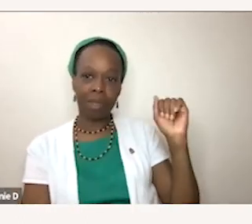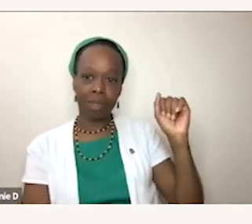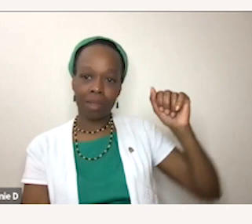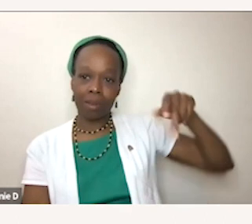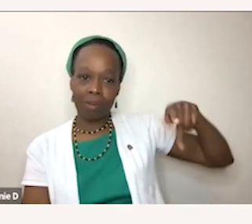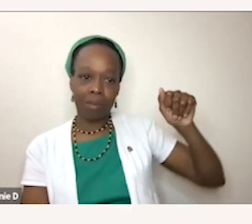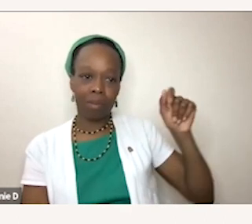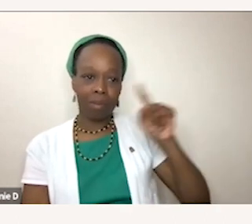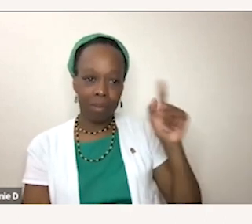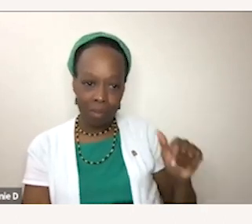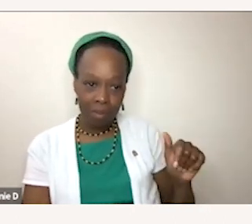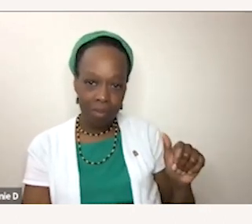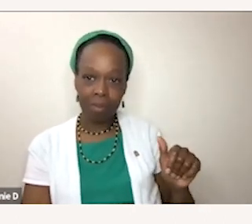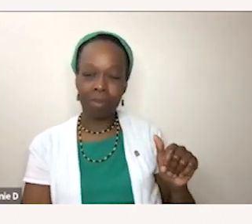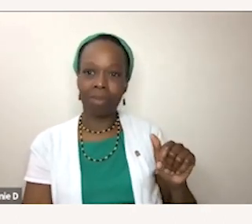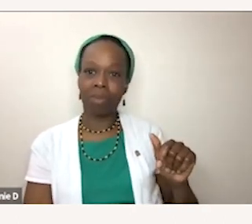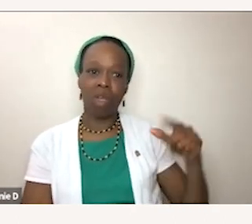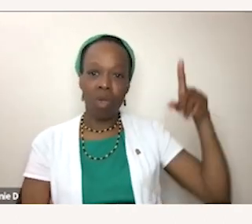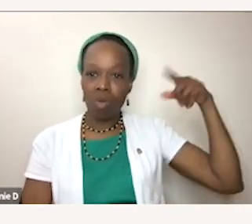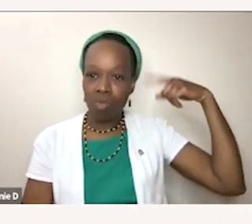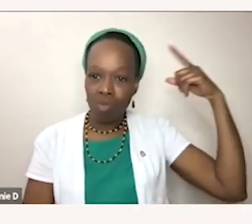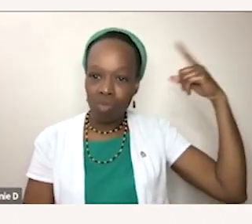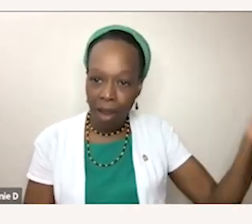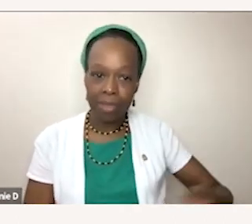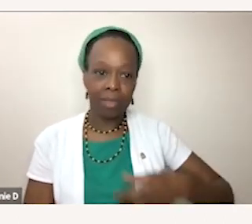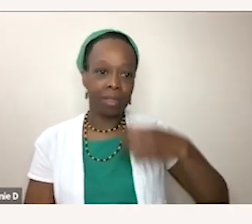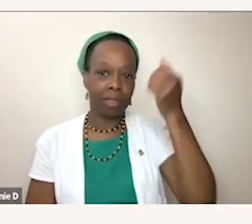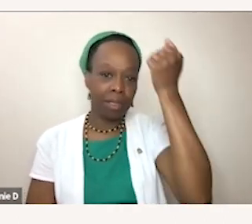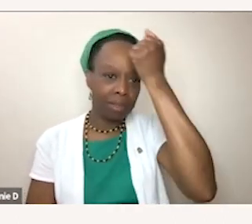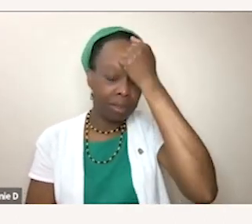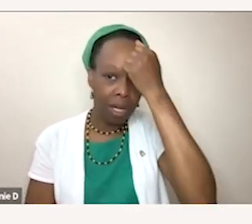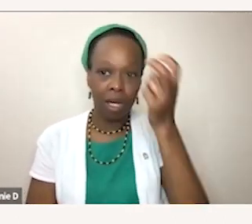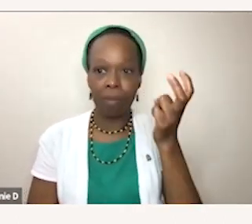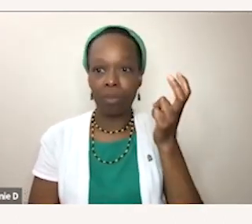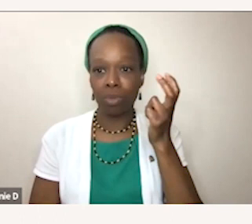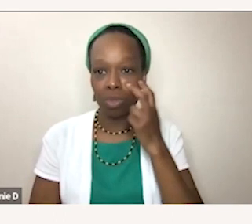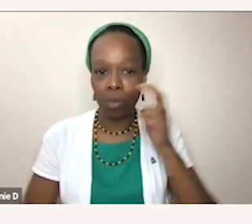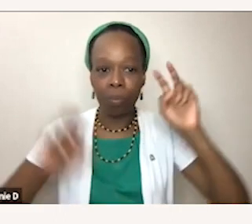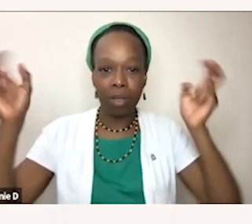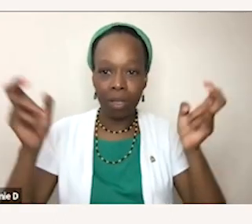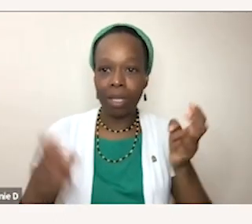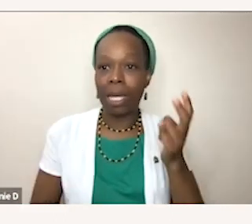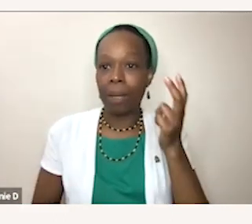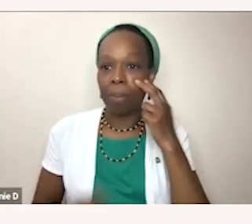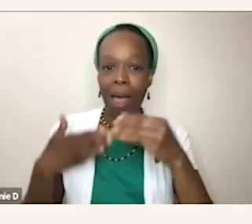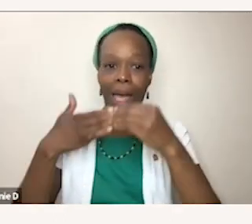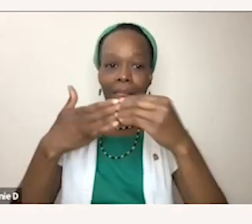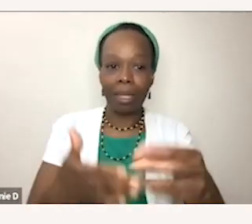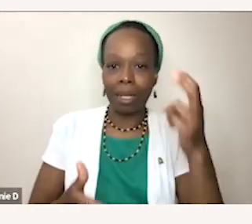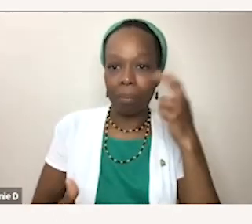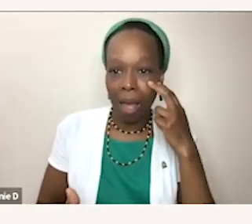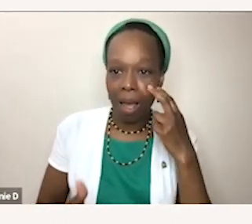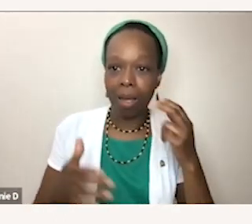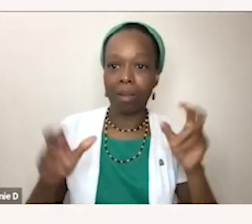stupid, dumb, phrases like tone deaf or the blind leading the blind. And then this is a very popular one, sort